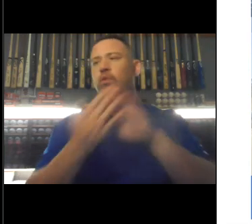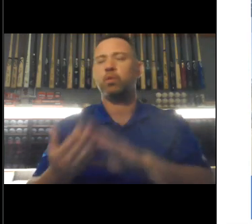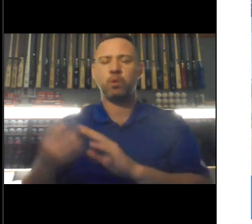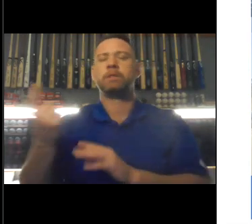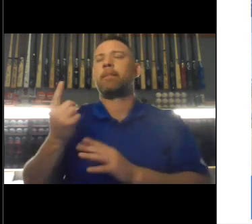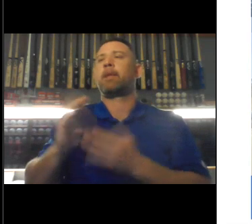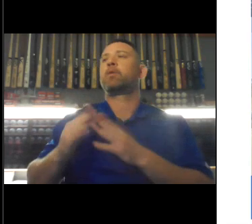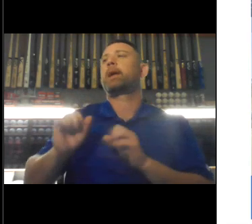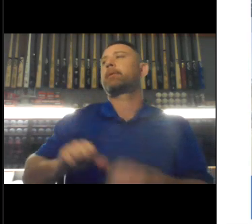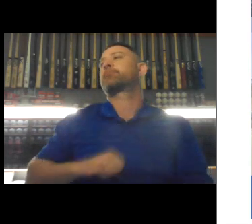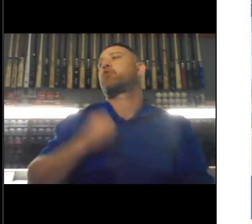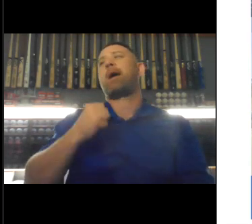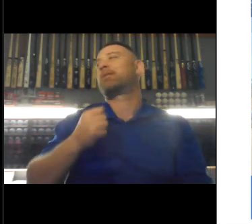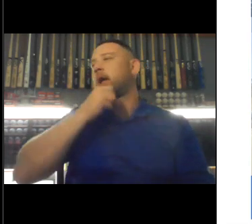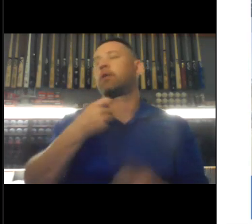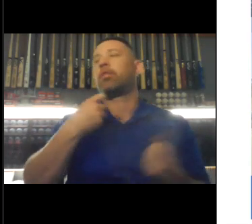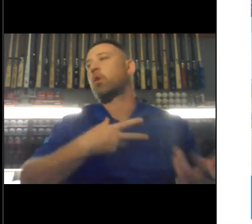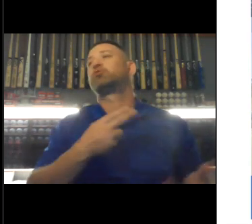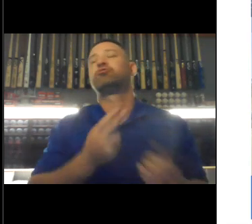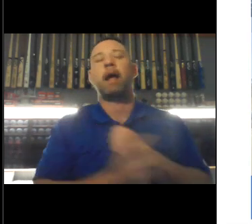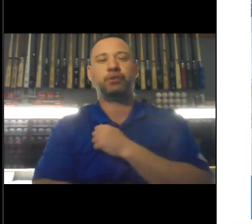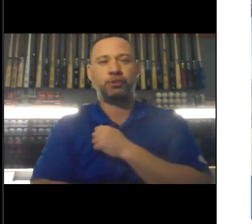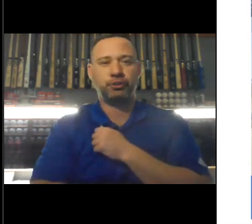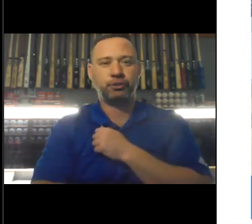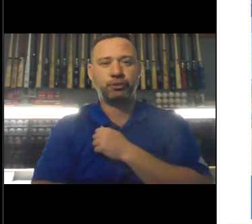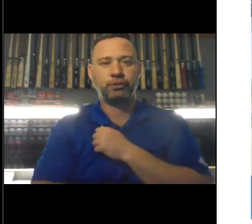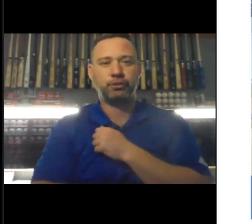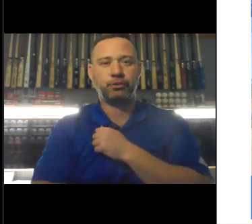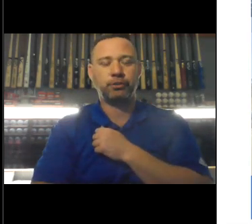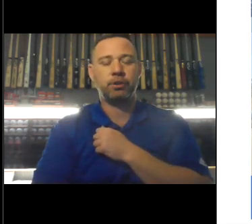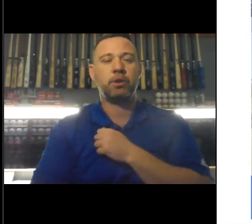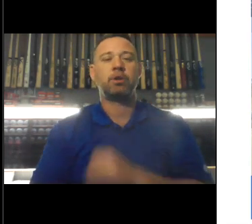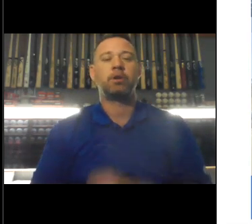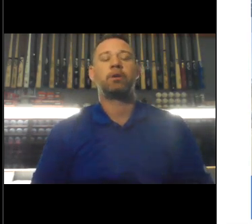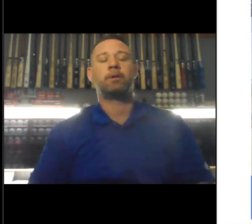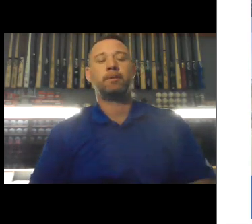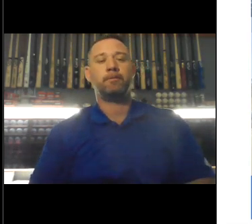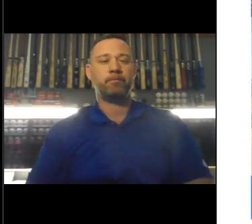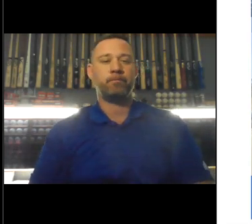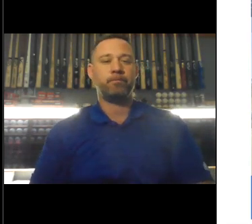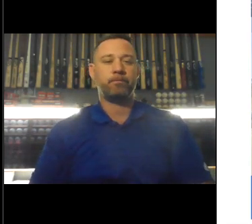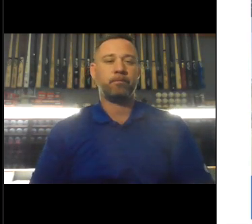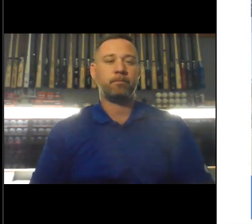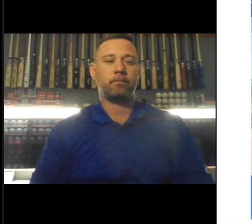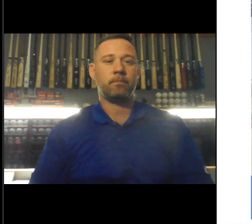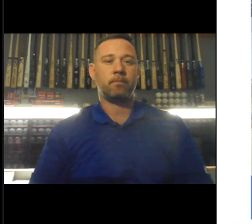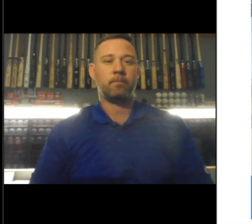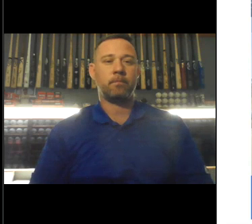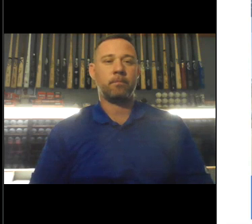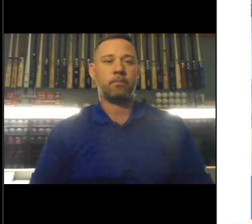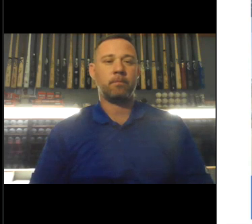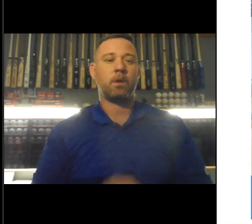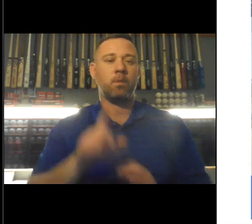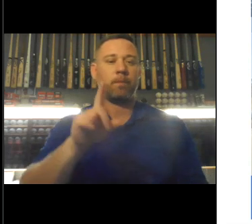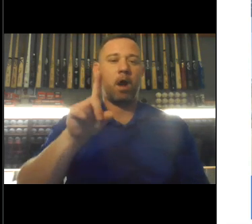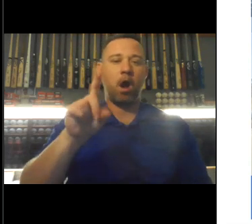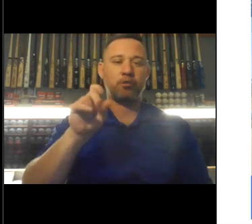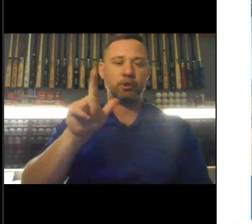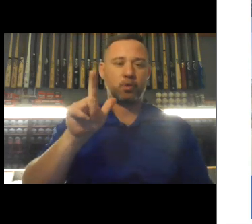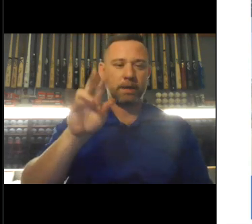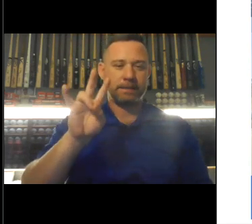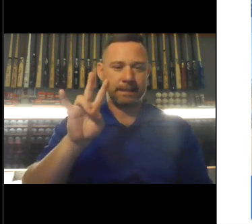and not dump garbage on. So there's going to be, lost my notes there, 126 of these